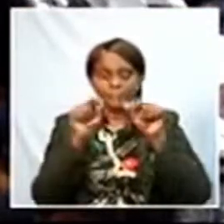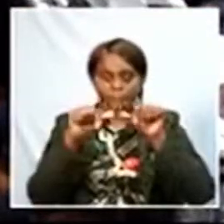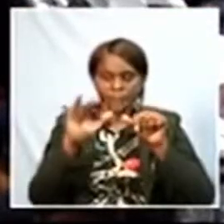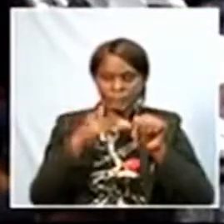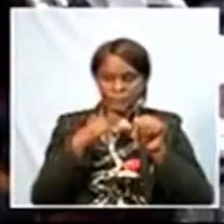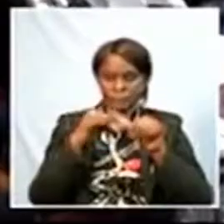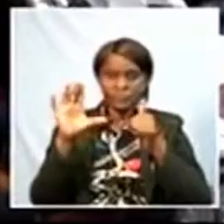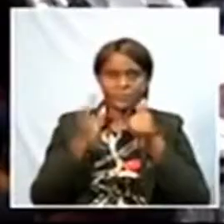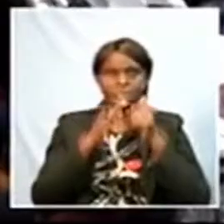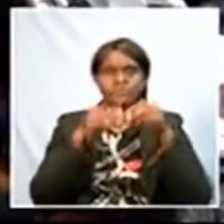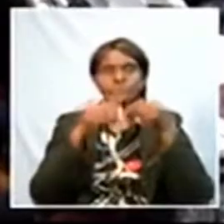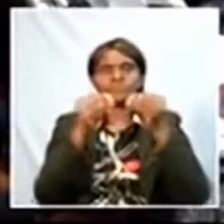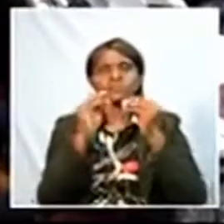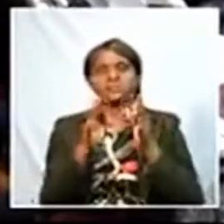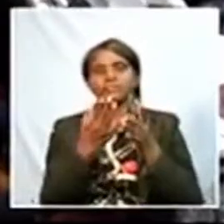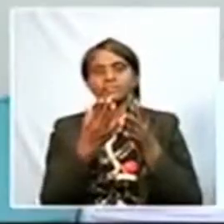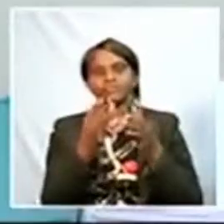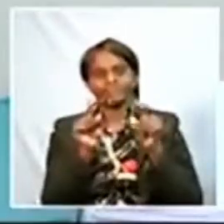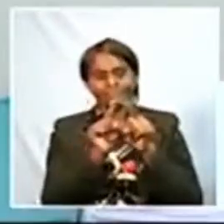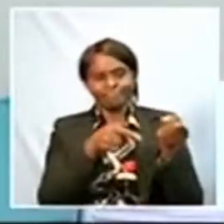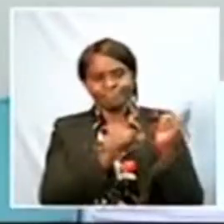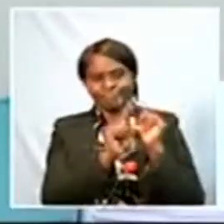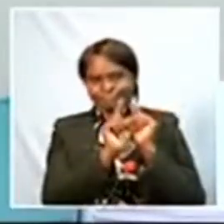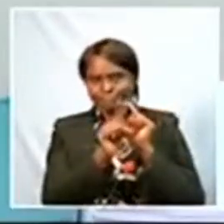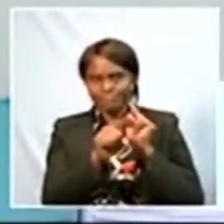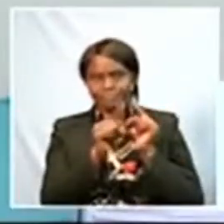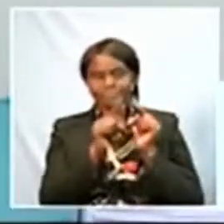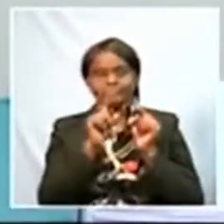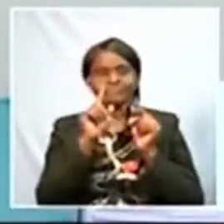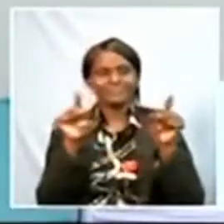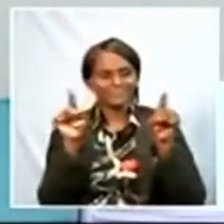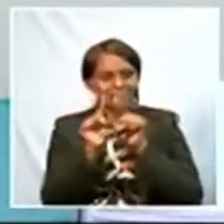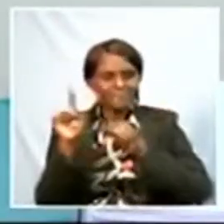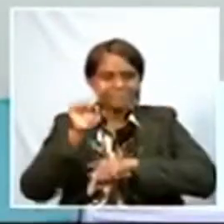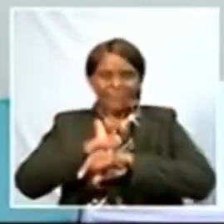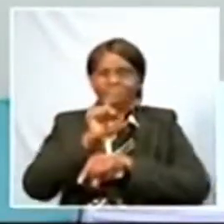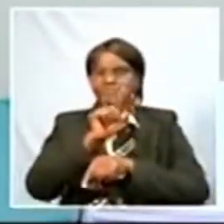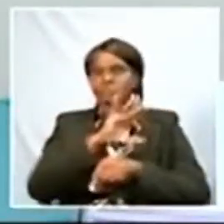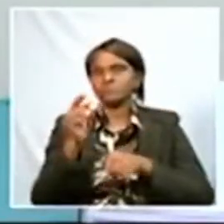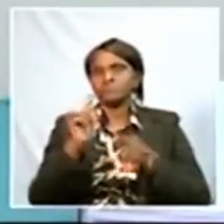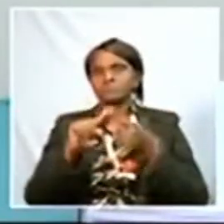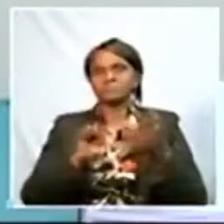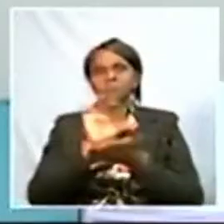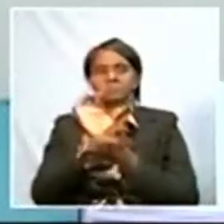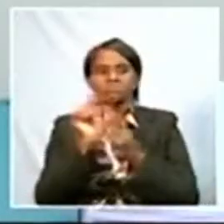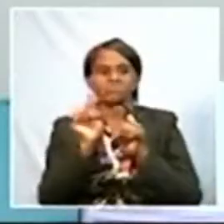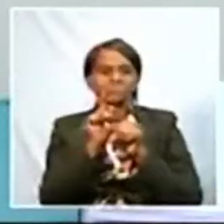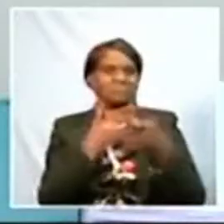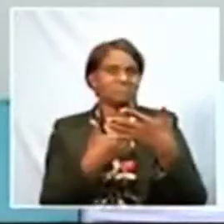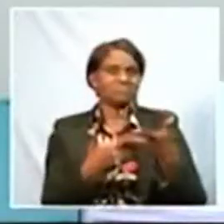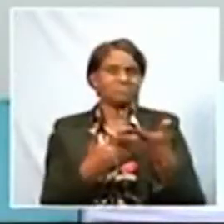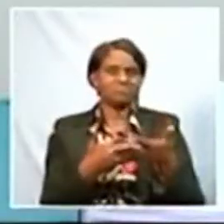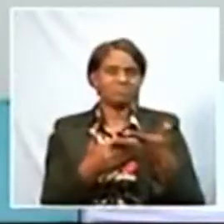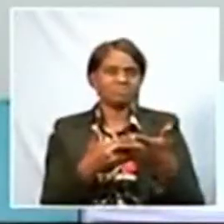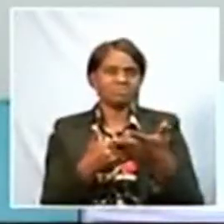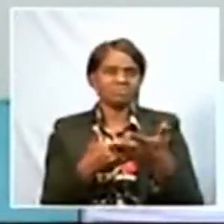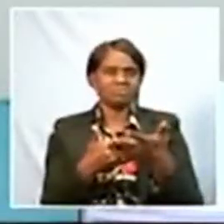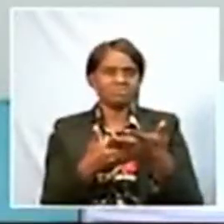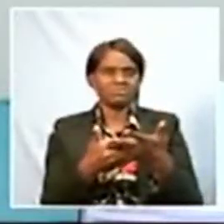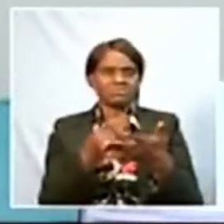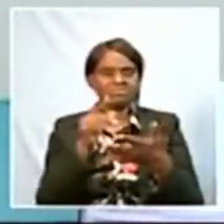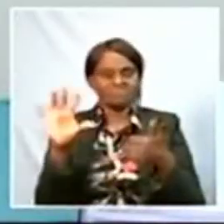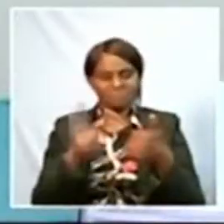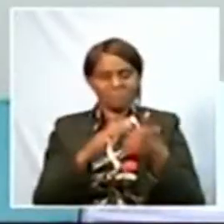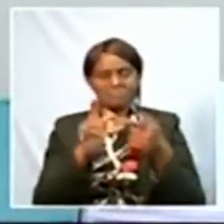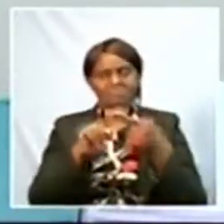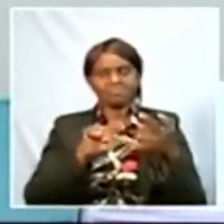to the supplier. Come and pick that one. The same day you go back to CHOMA. It's just a document they prepared. You go back to